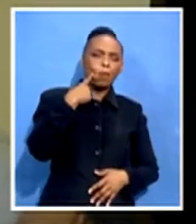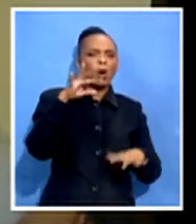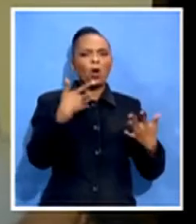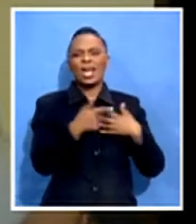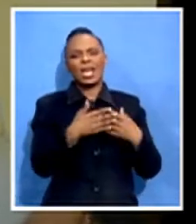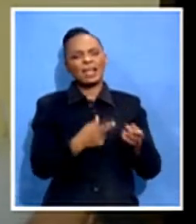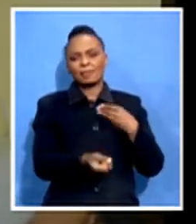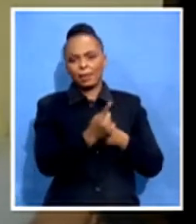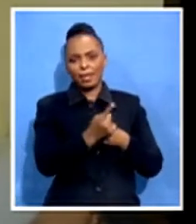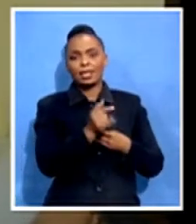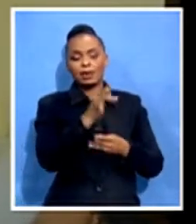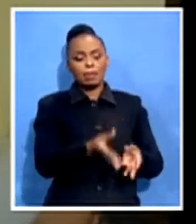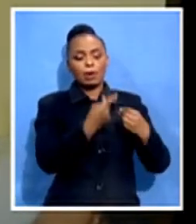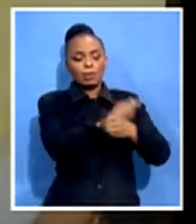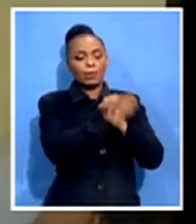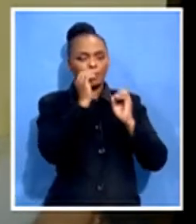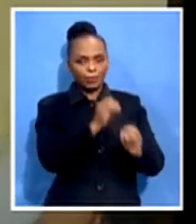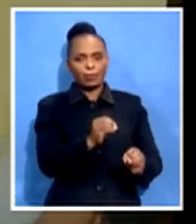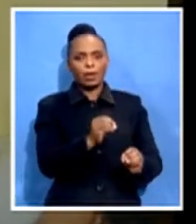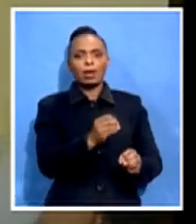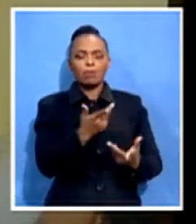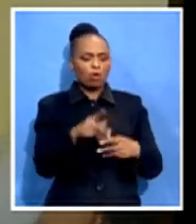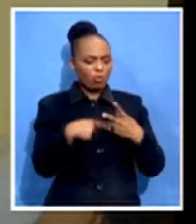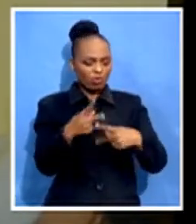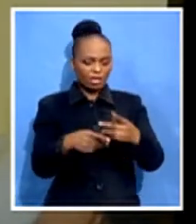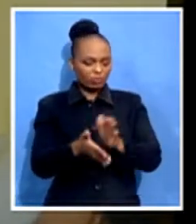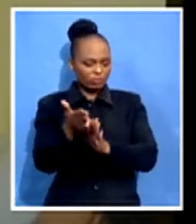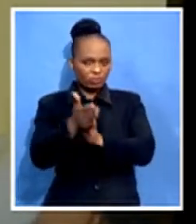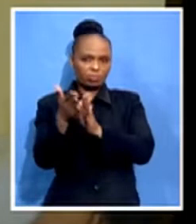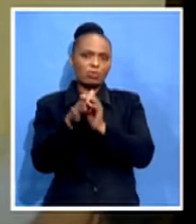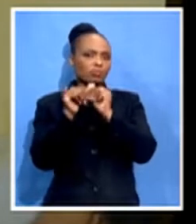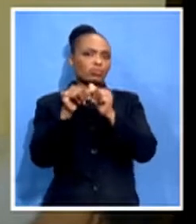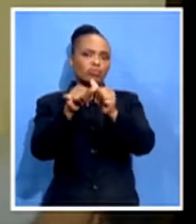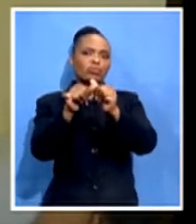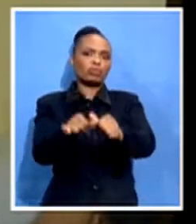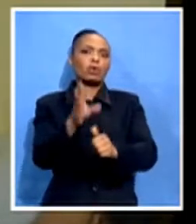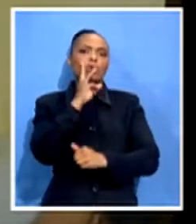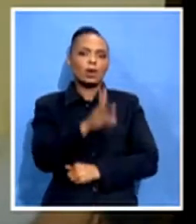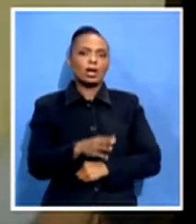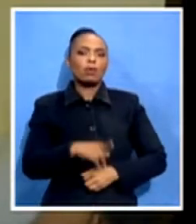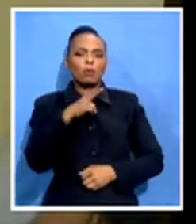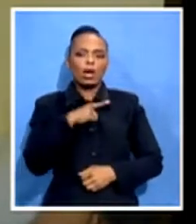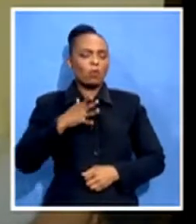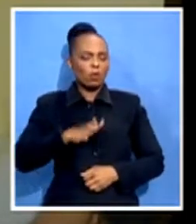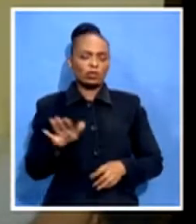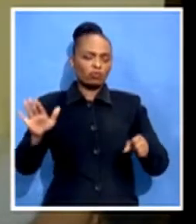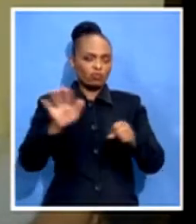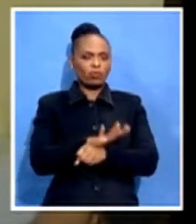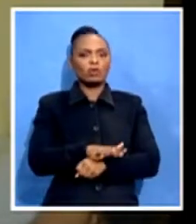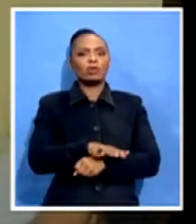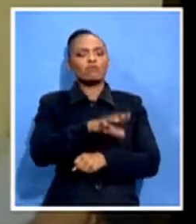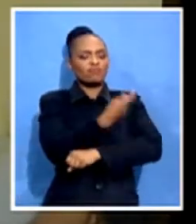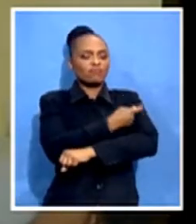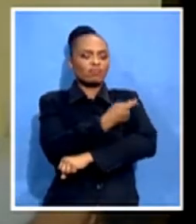will continue all the way until we have vaccinated everyone in the province. For phase 2, we are